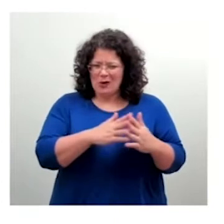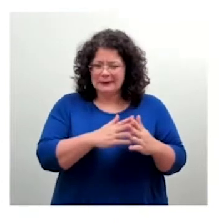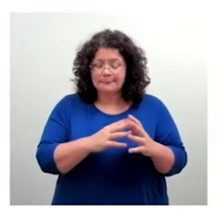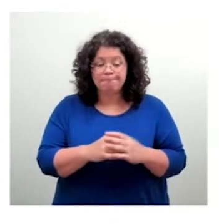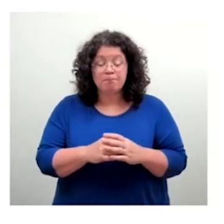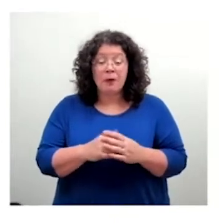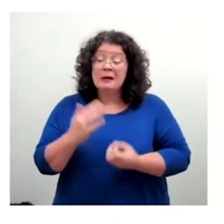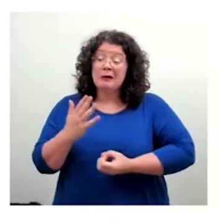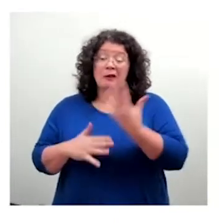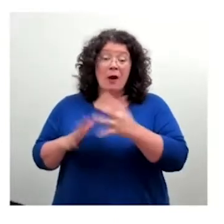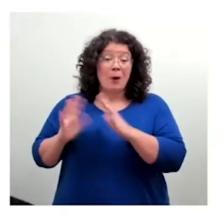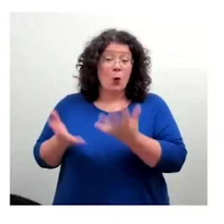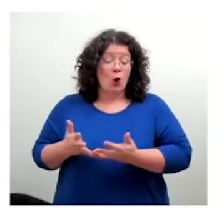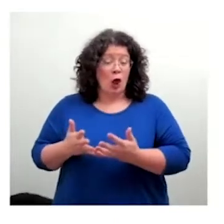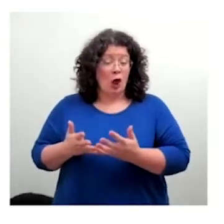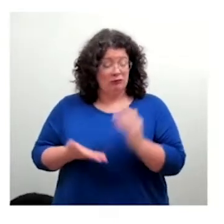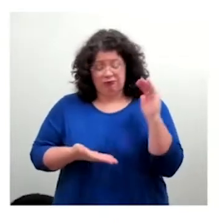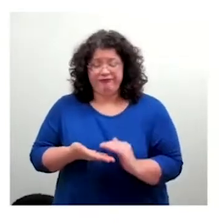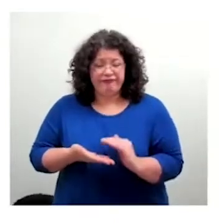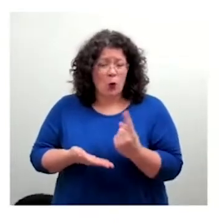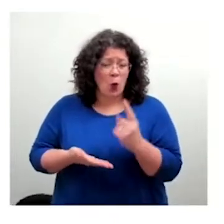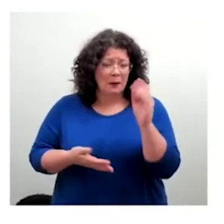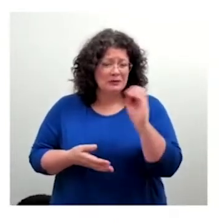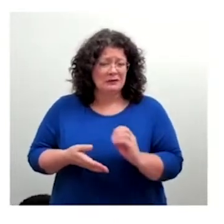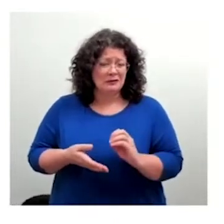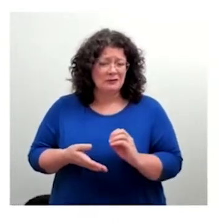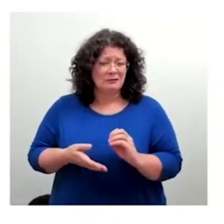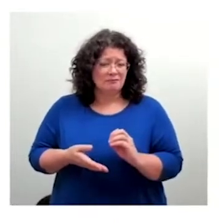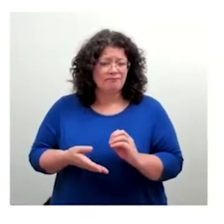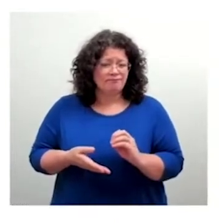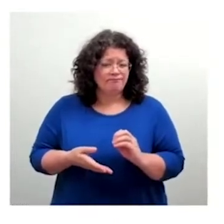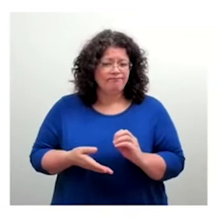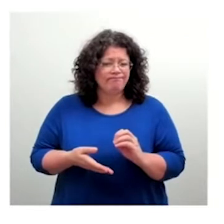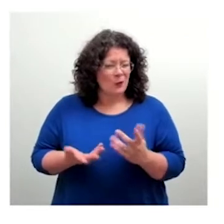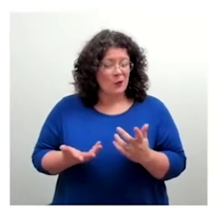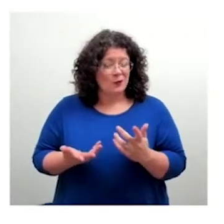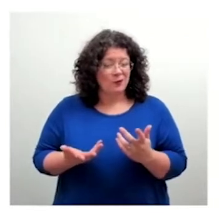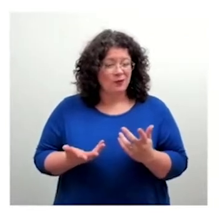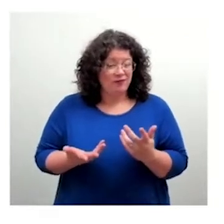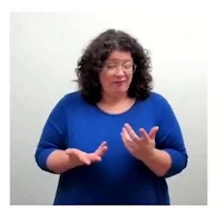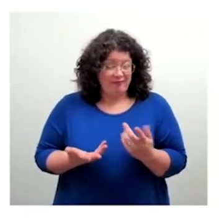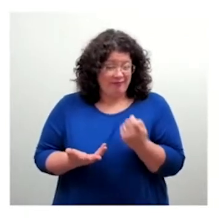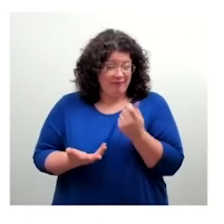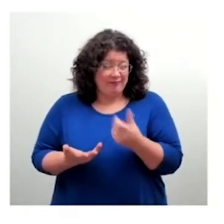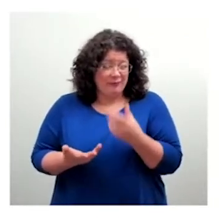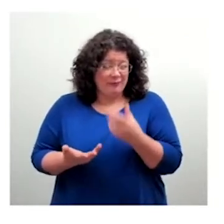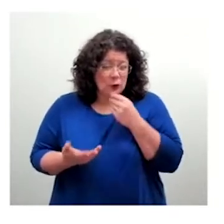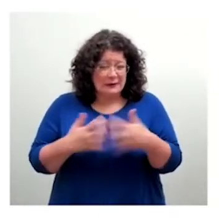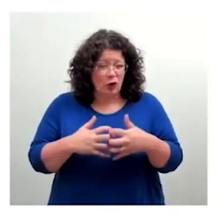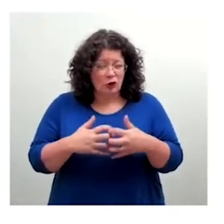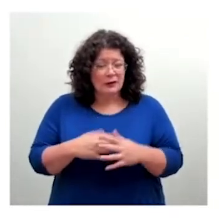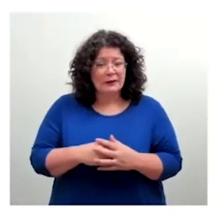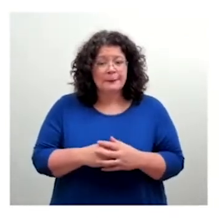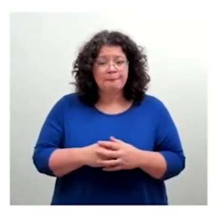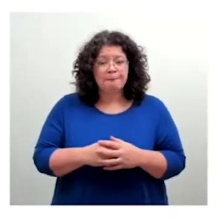and general reduced well-being, resulting in higher levels of depression and anxiety. And one would have thought that by now,